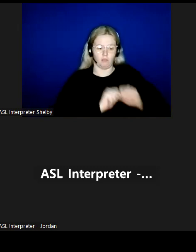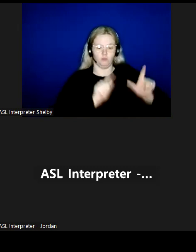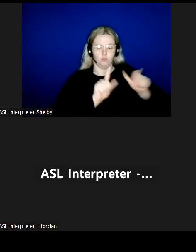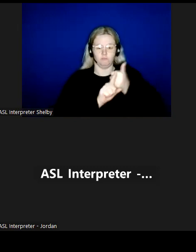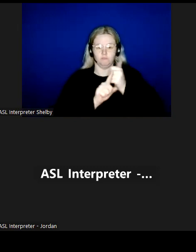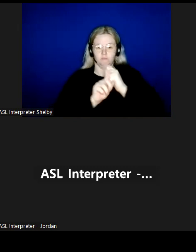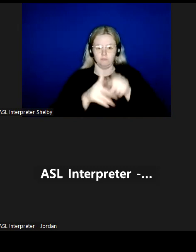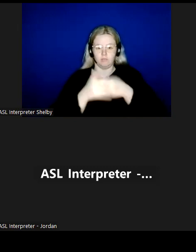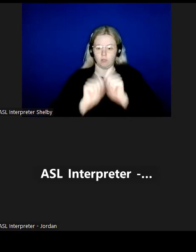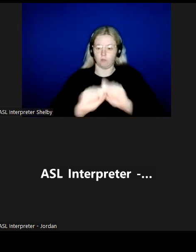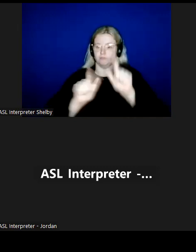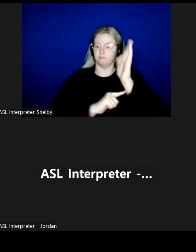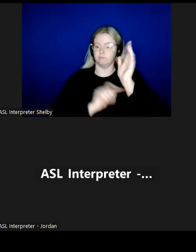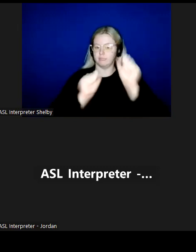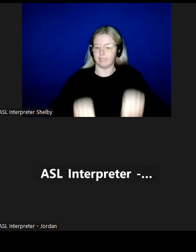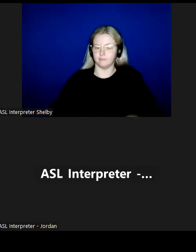presentation.